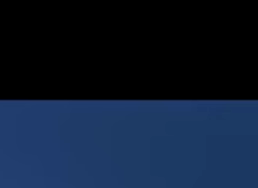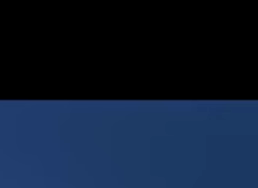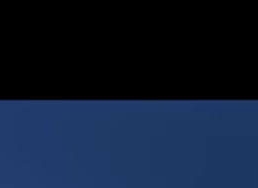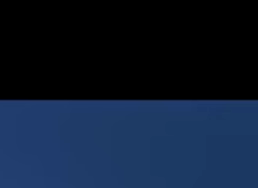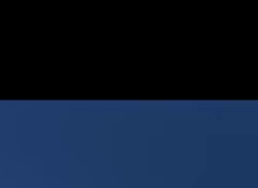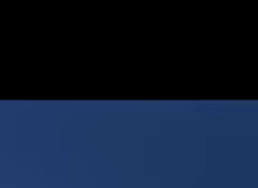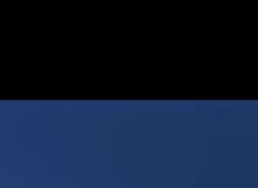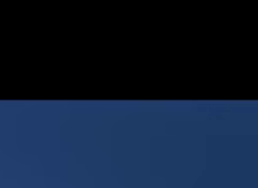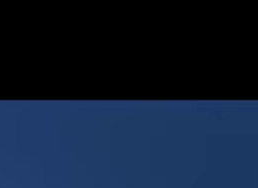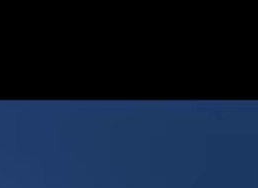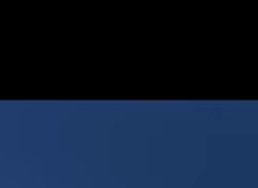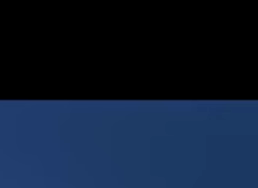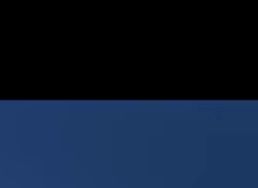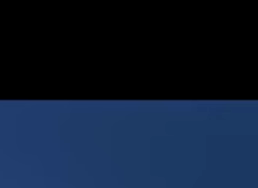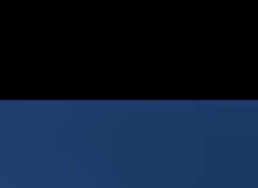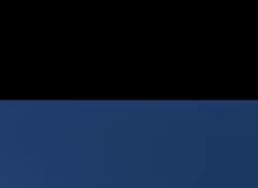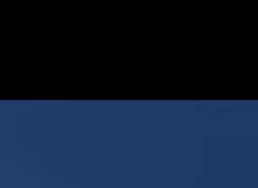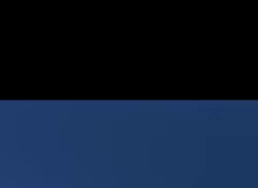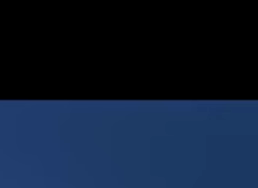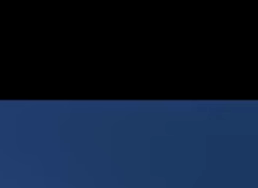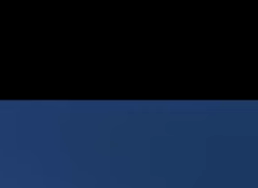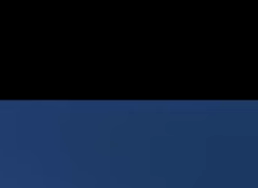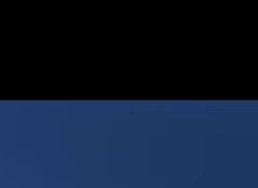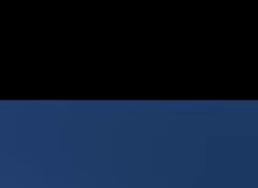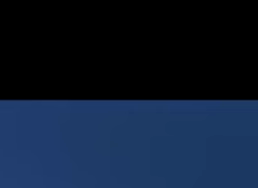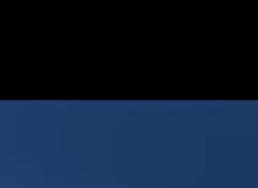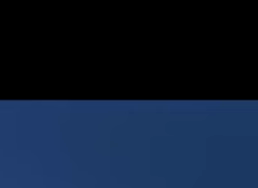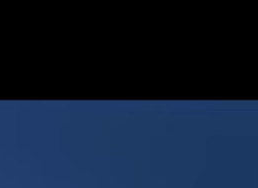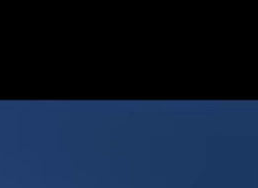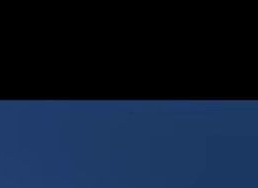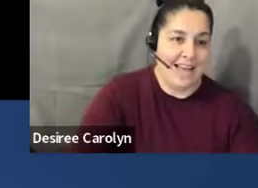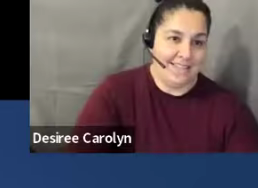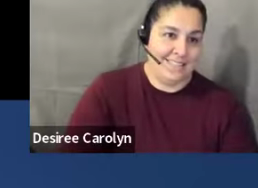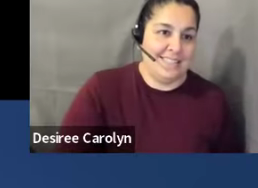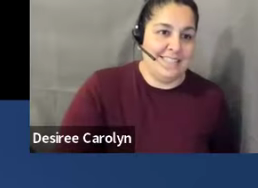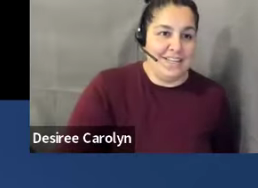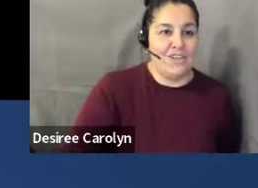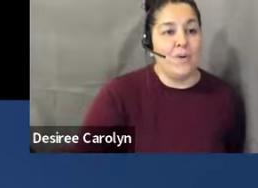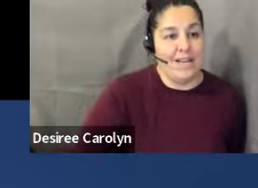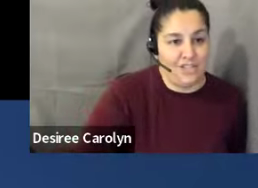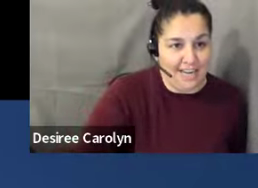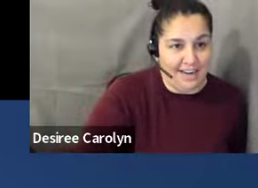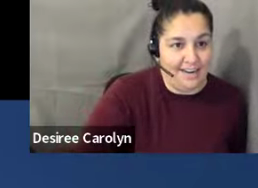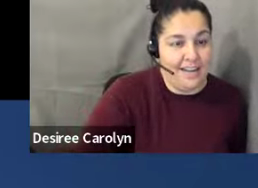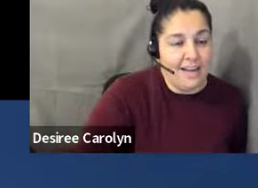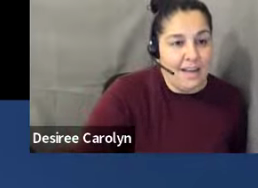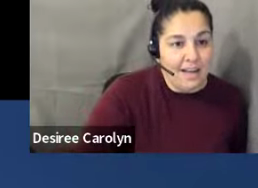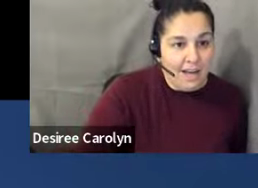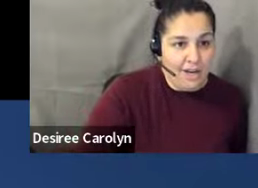to them? Can you comment on that a little bit, please? Yes, good